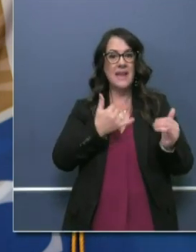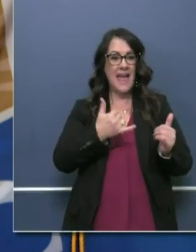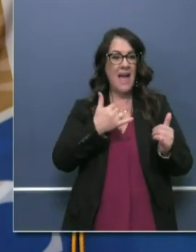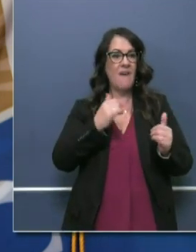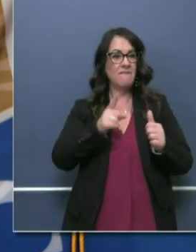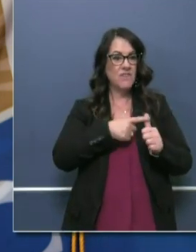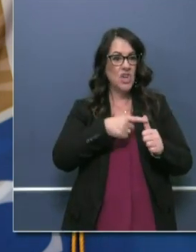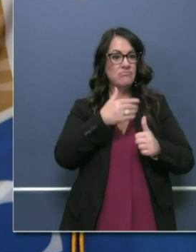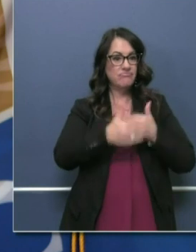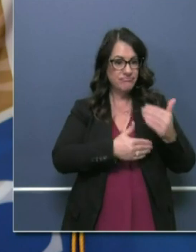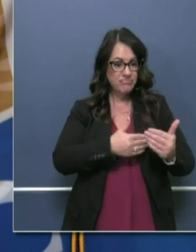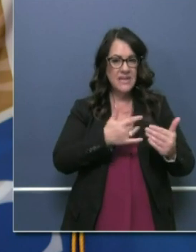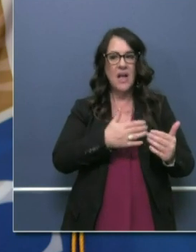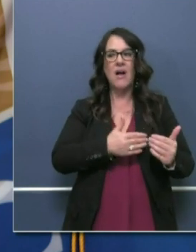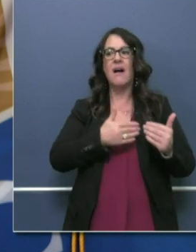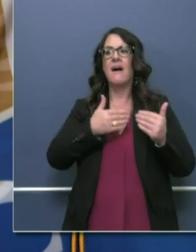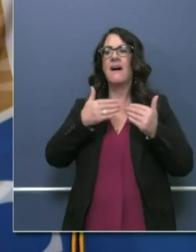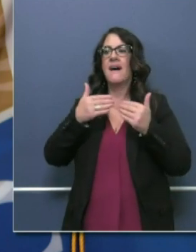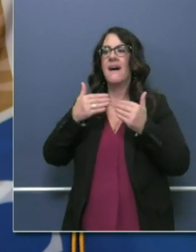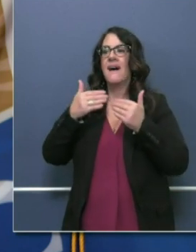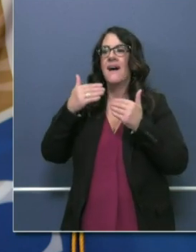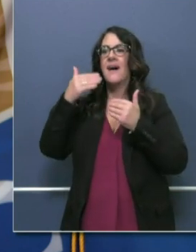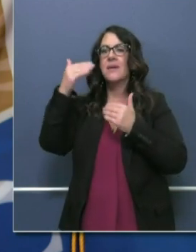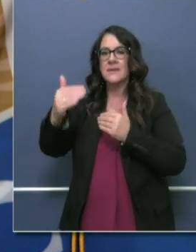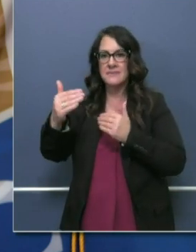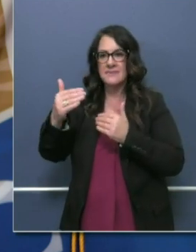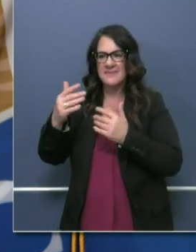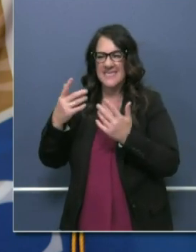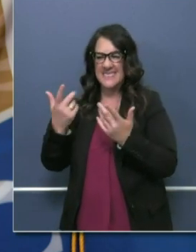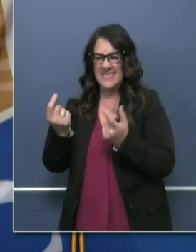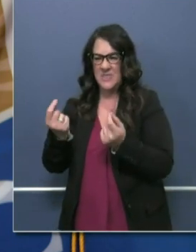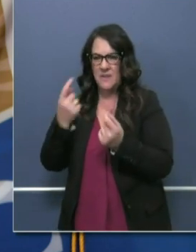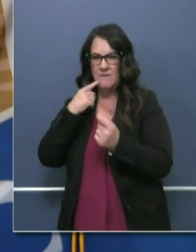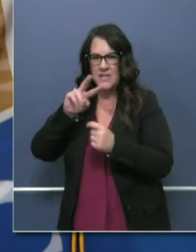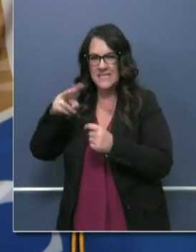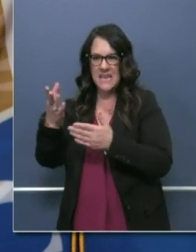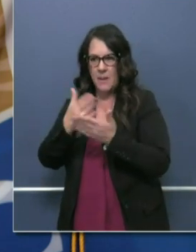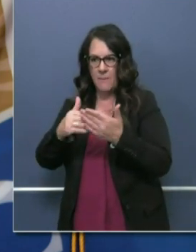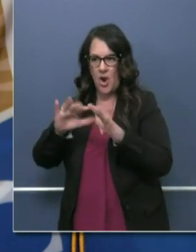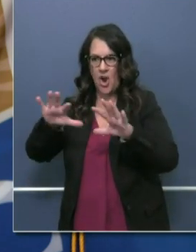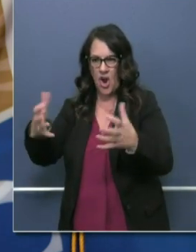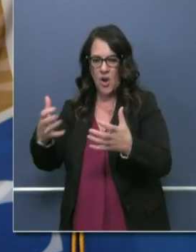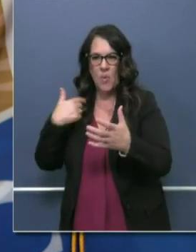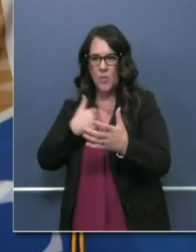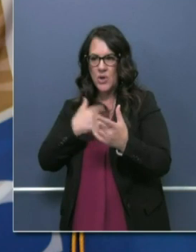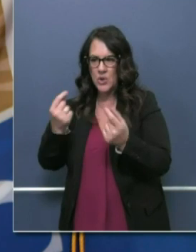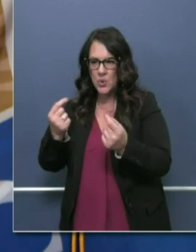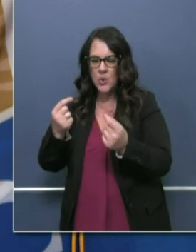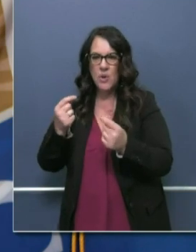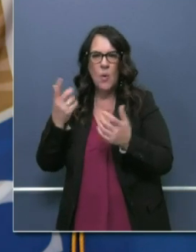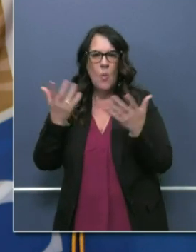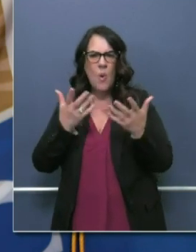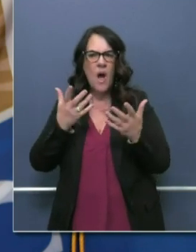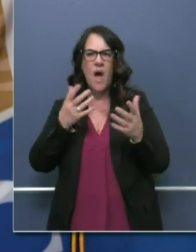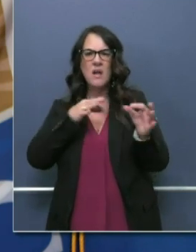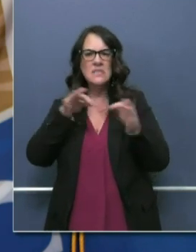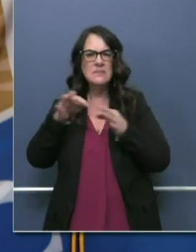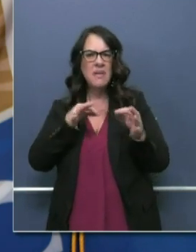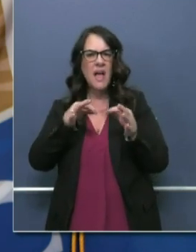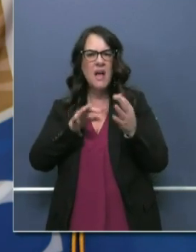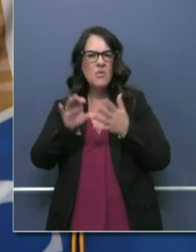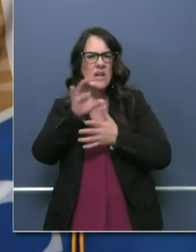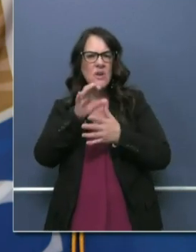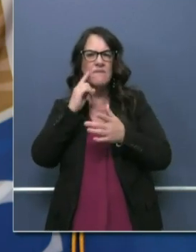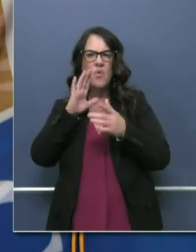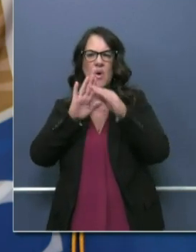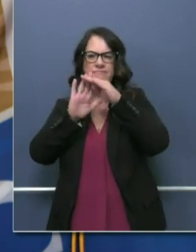counties that are well into parts of phase 3 at this point. So would that be permissible if they meet the certification guidelines that are laid out? No,